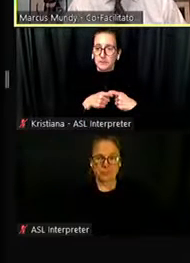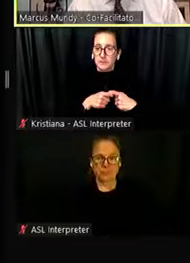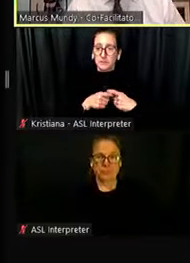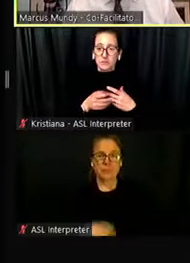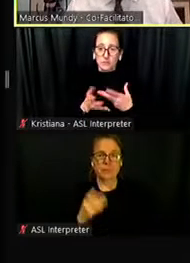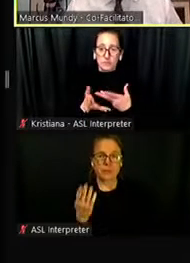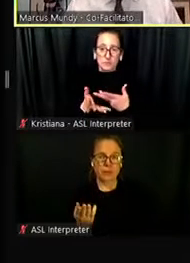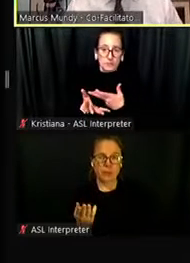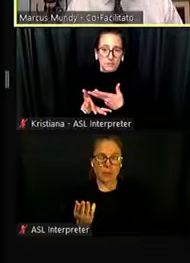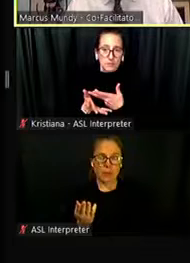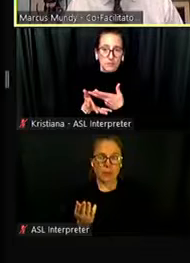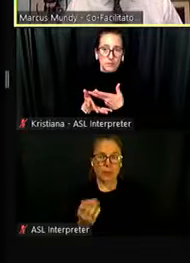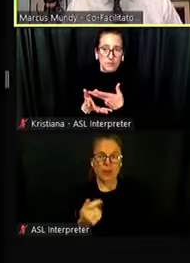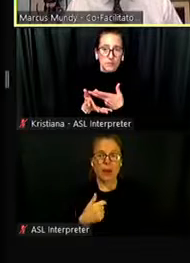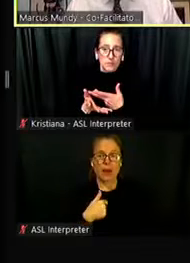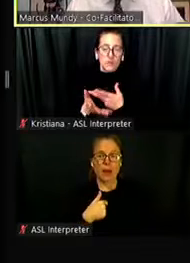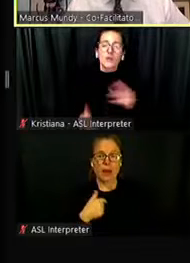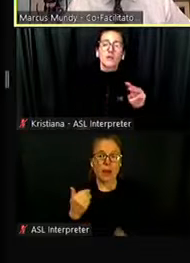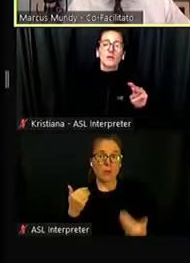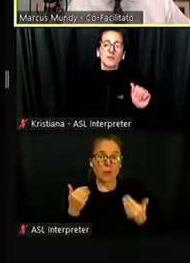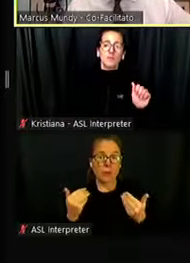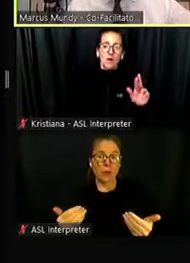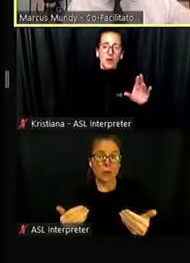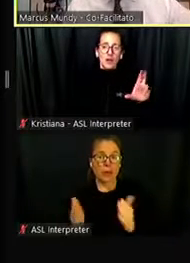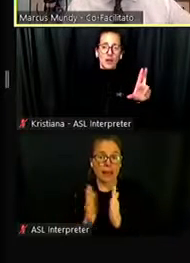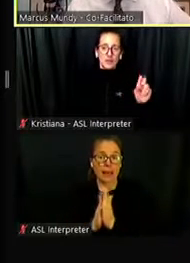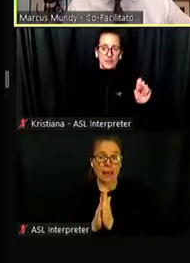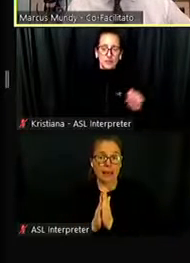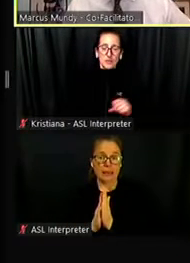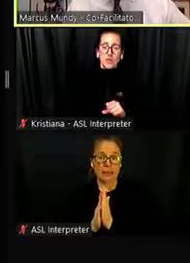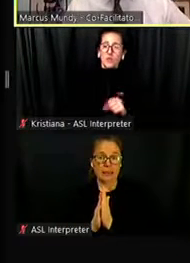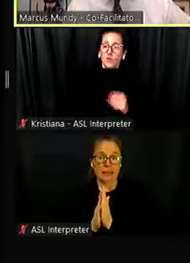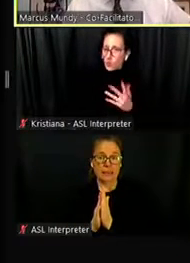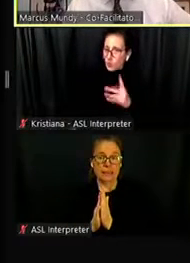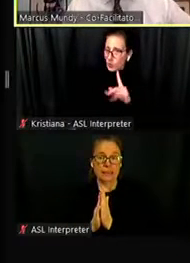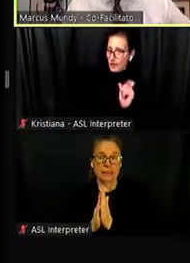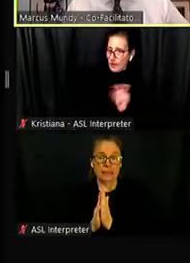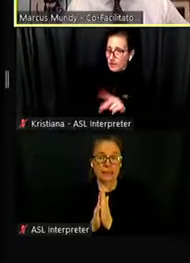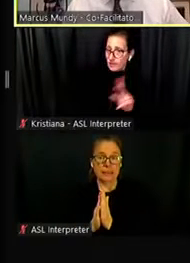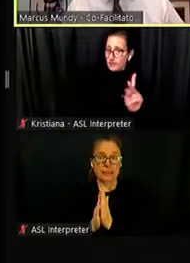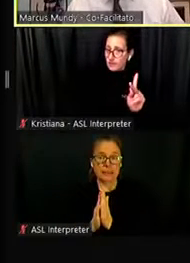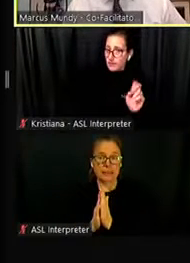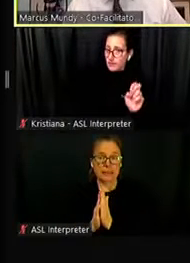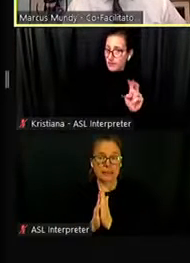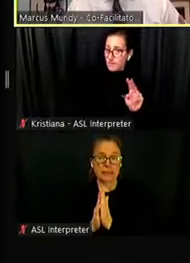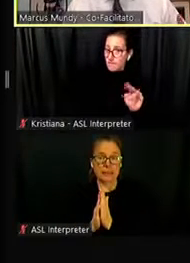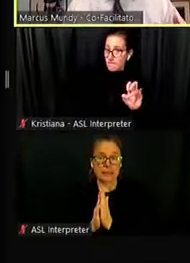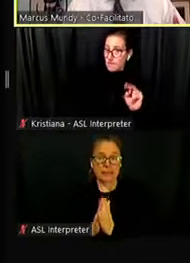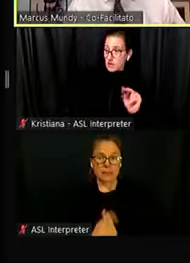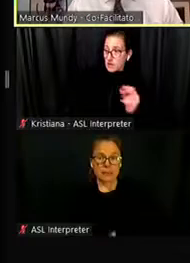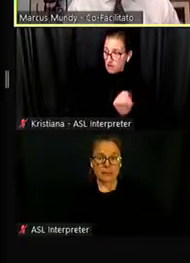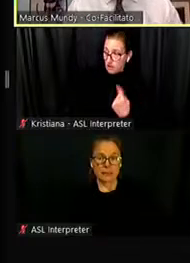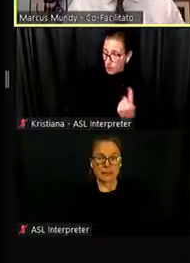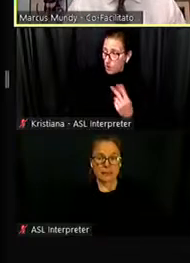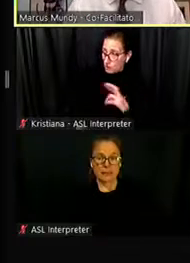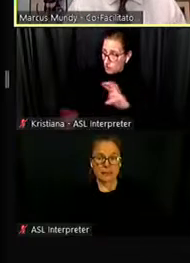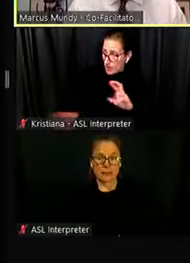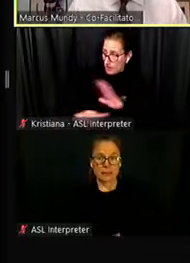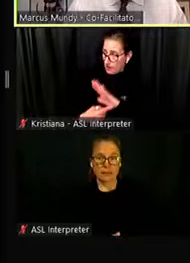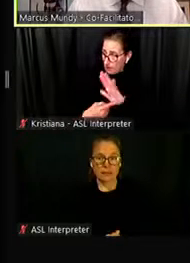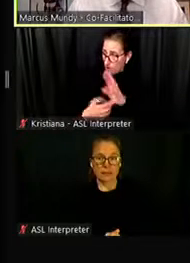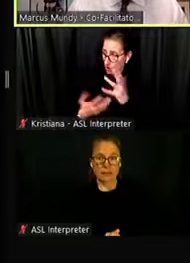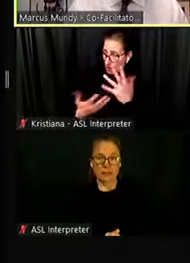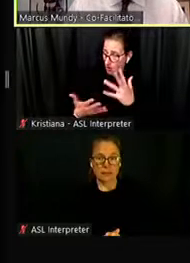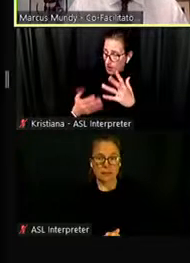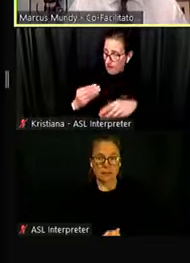With that, I would like to ask Kevin if anybody was queued up and having raised their hand, and also